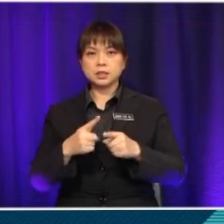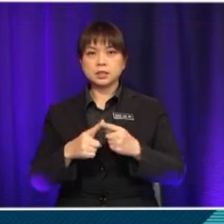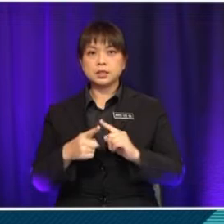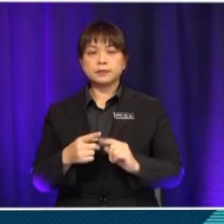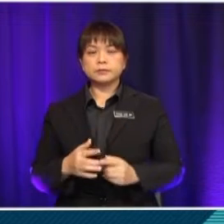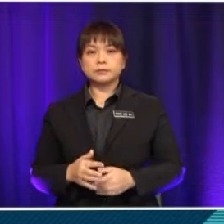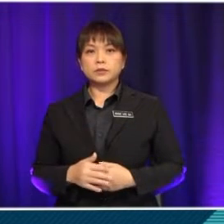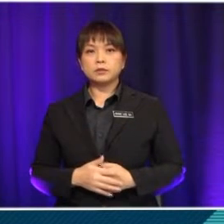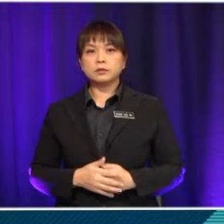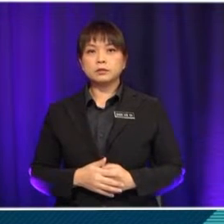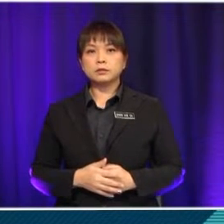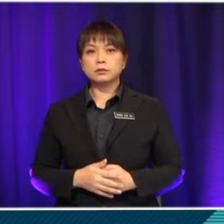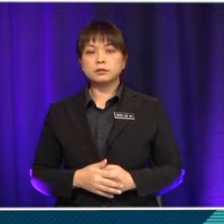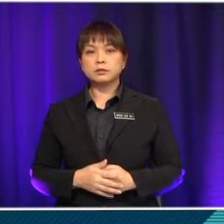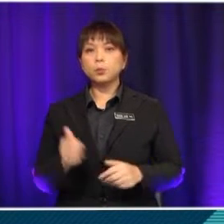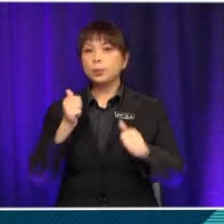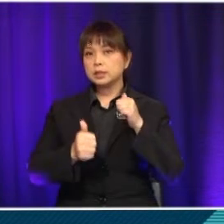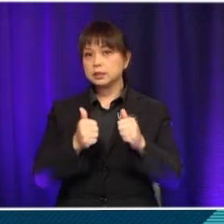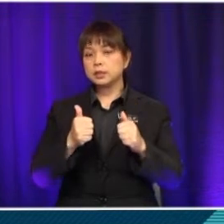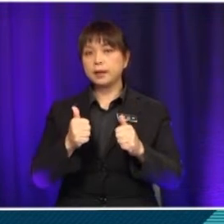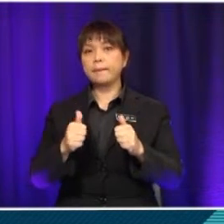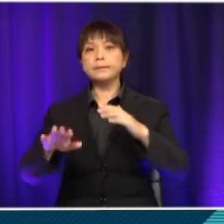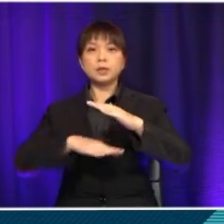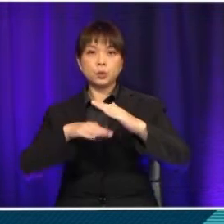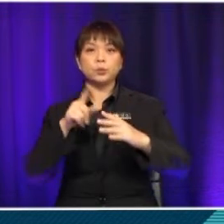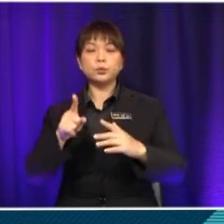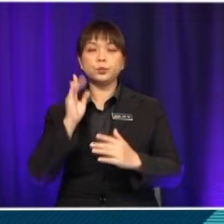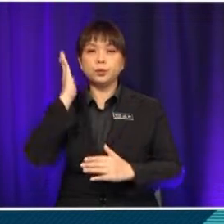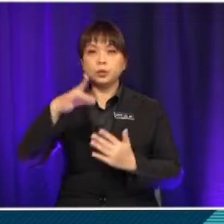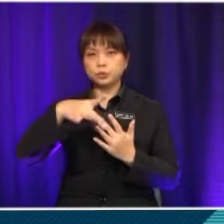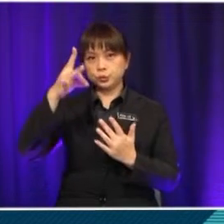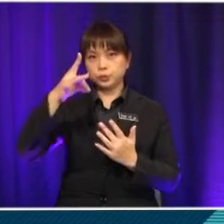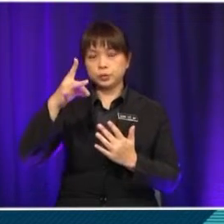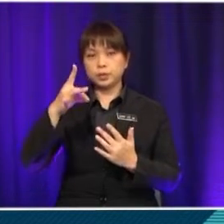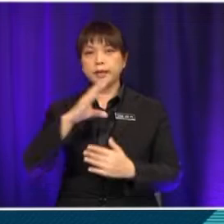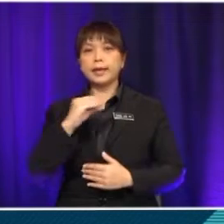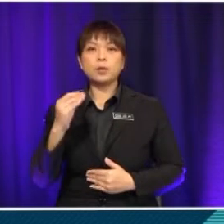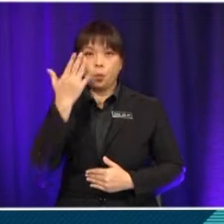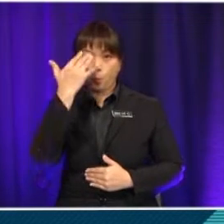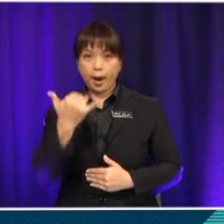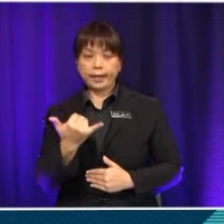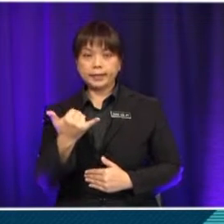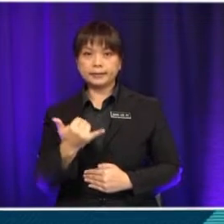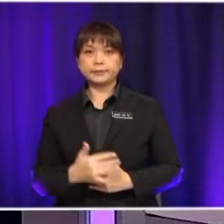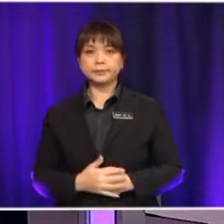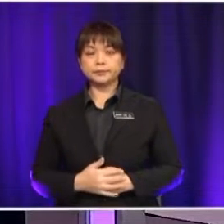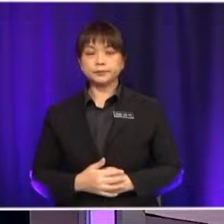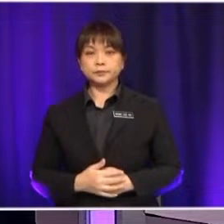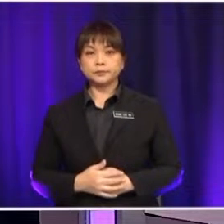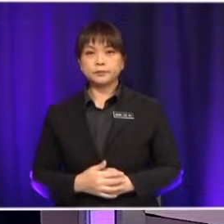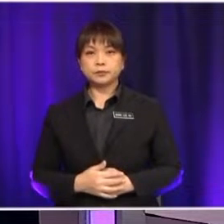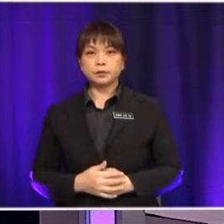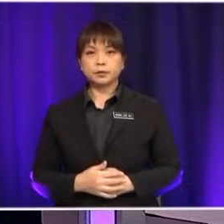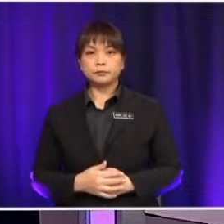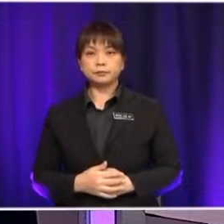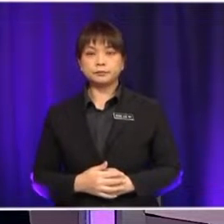do you prefer using and why? So let us look at the means of communication first, then only I will ask my pupils here, all